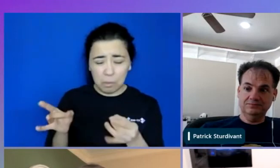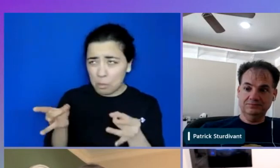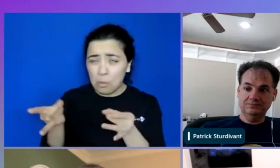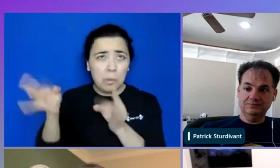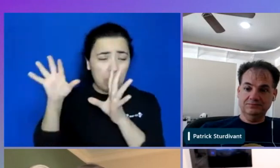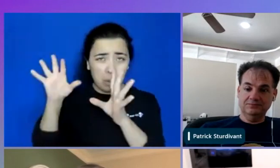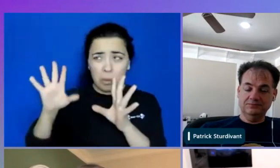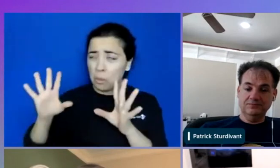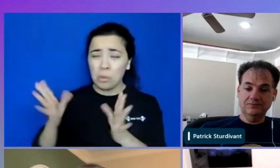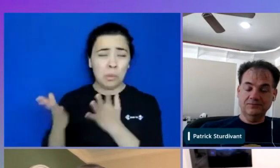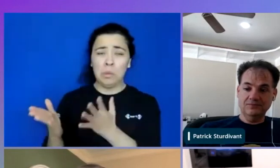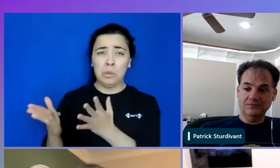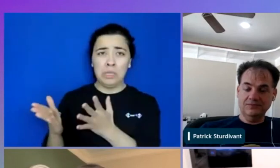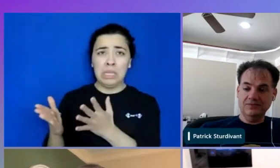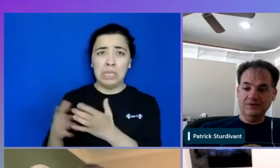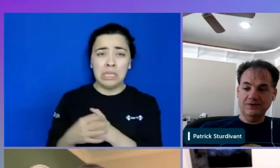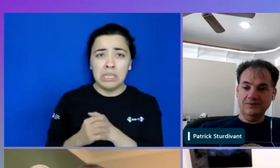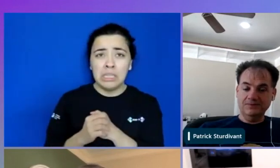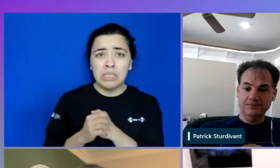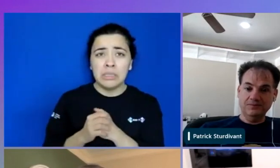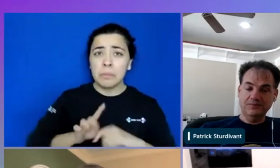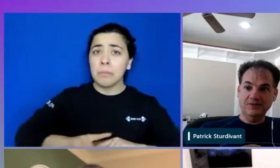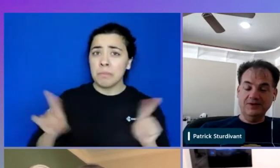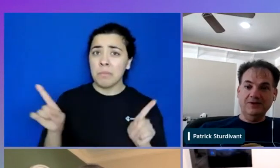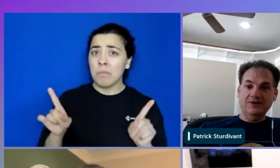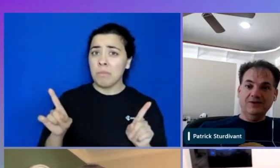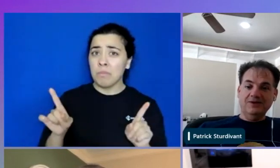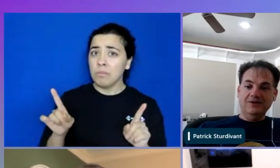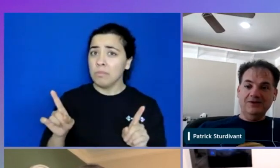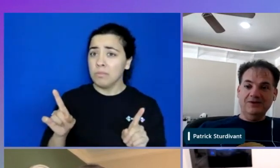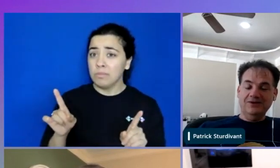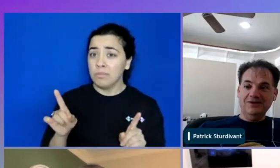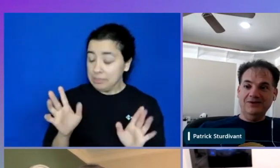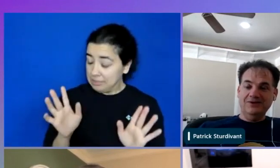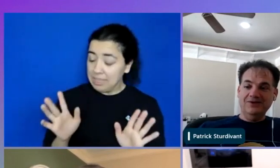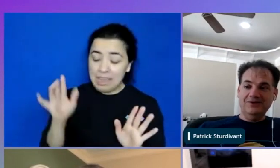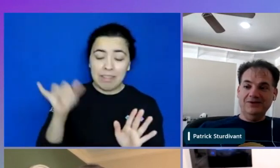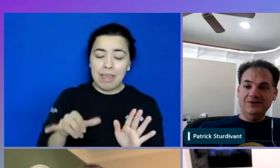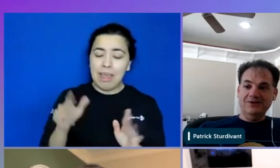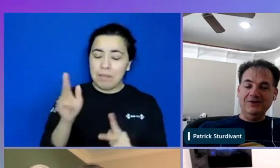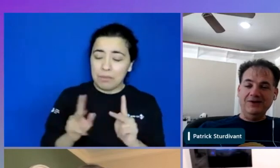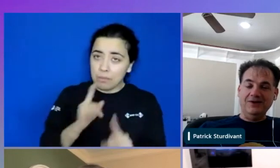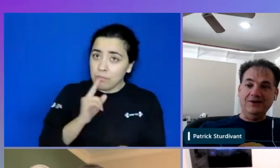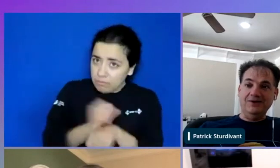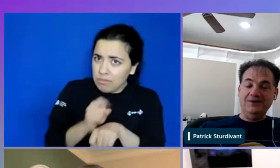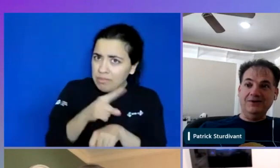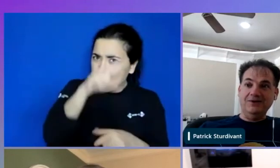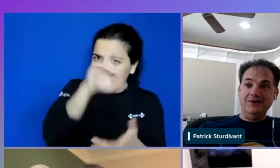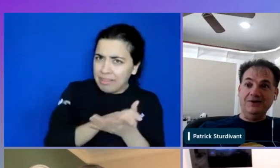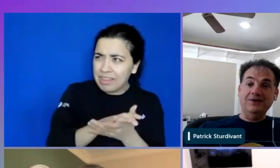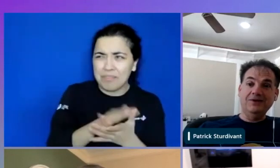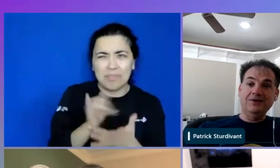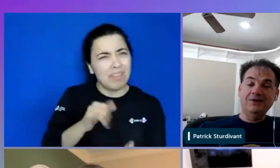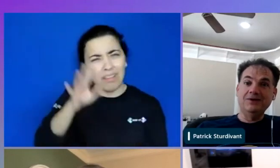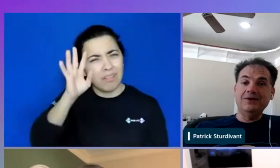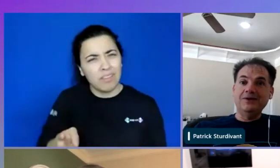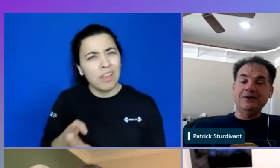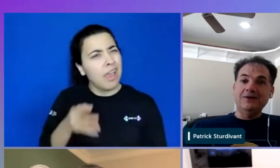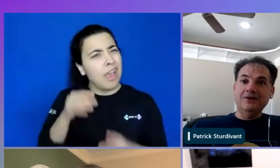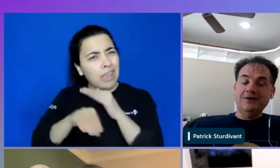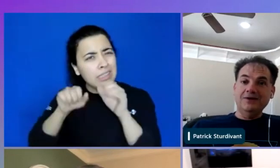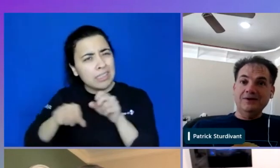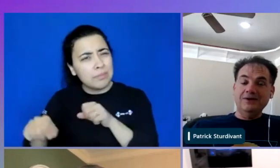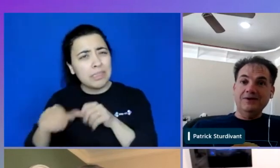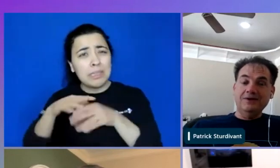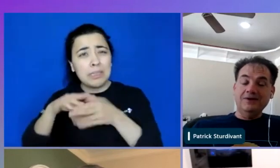possible definition. But that's something that people really believe. It's not true. Accessibility does not